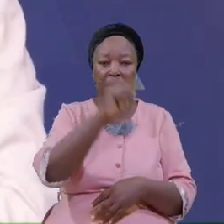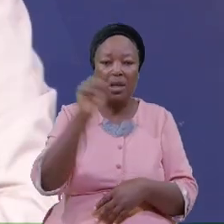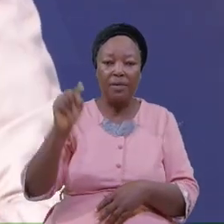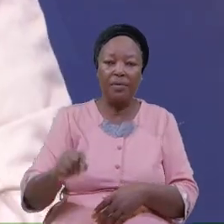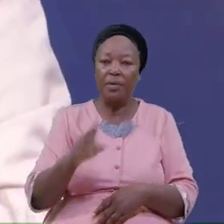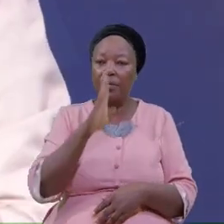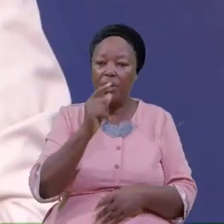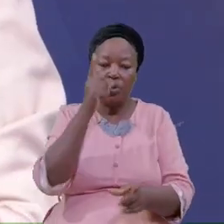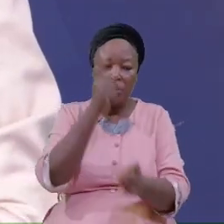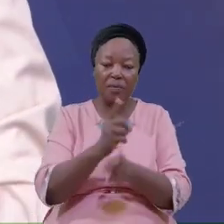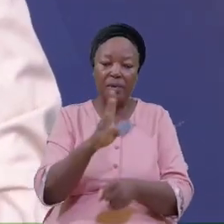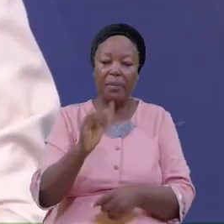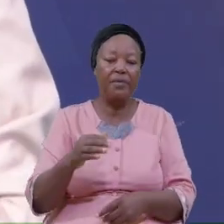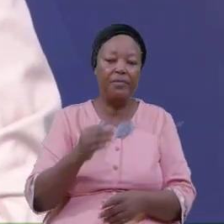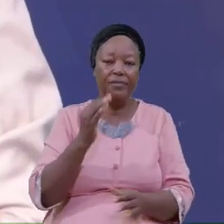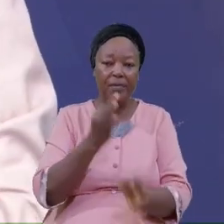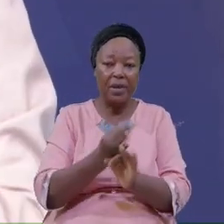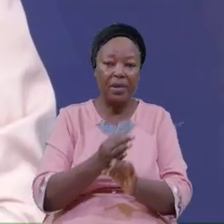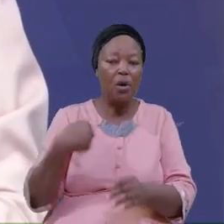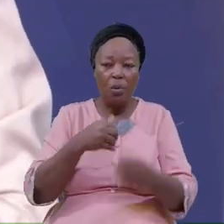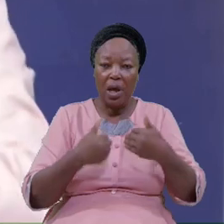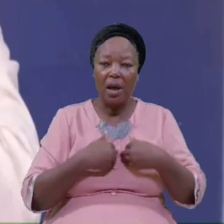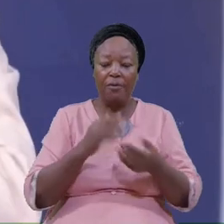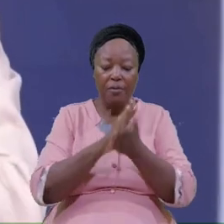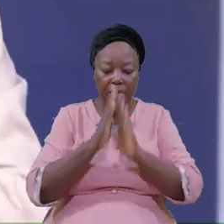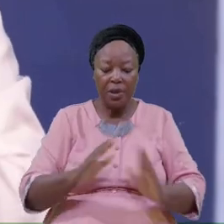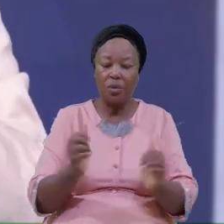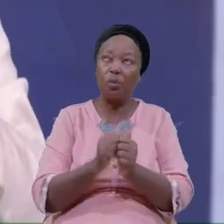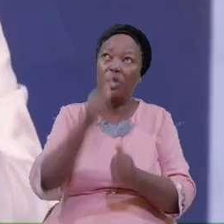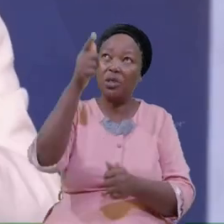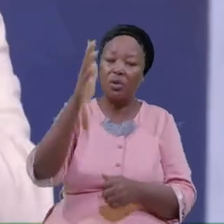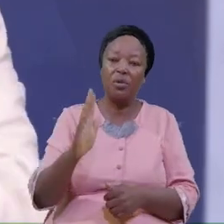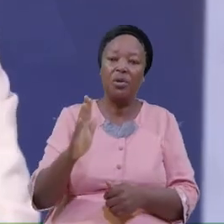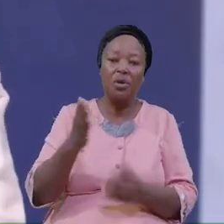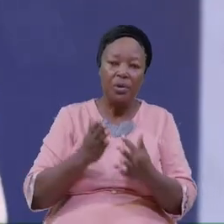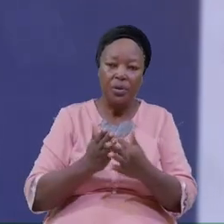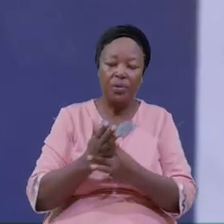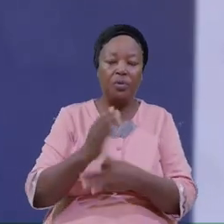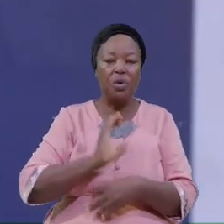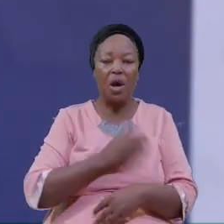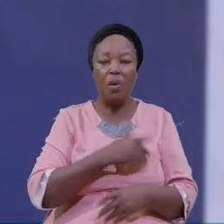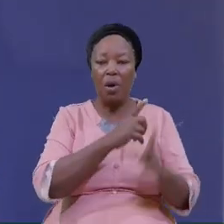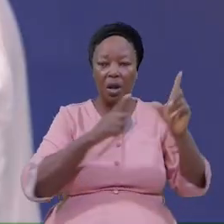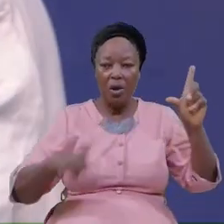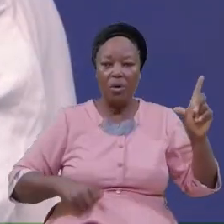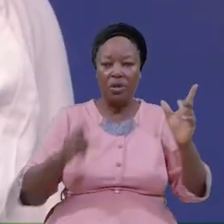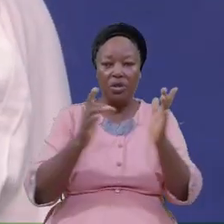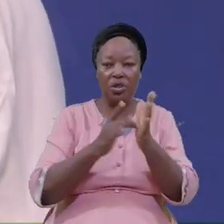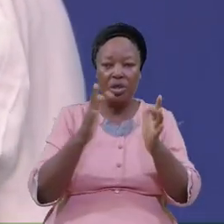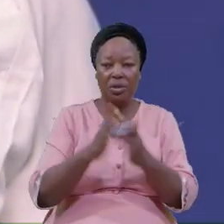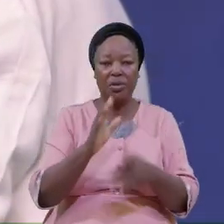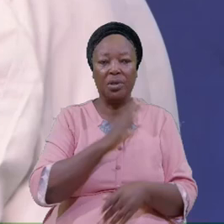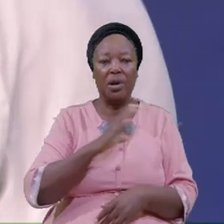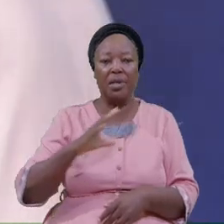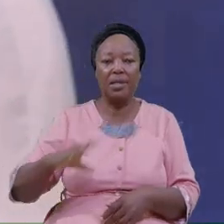by faith, we are at peace with God through our Lord Jesus Christ. Verset 1. Étant donc justifié par